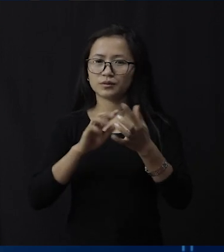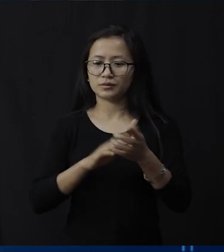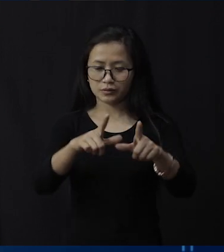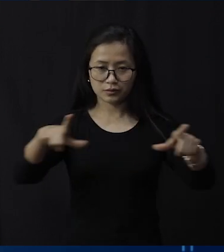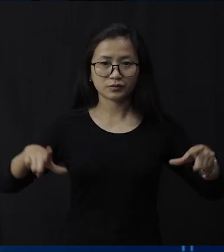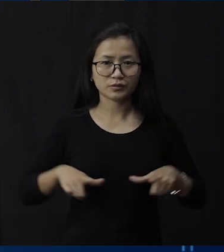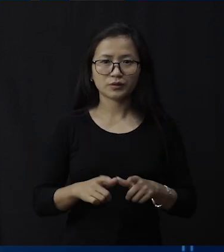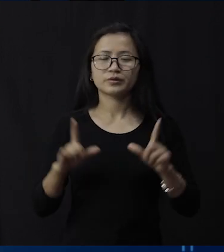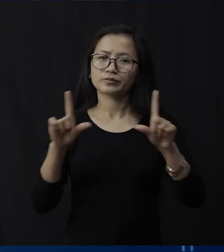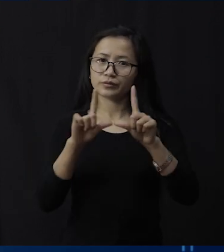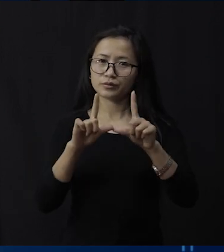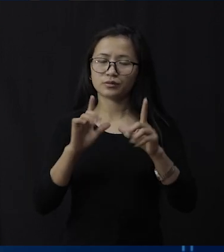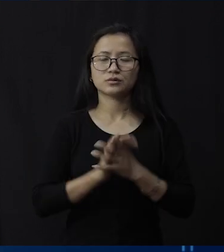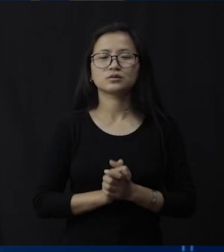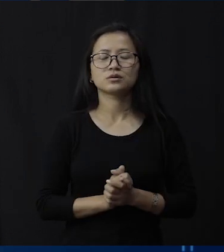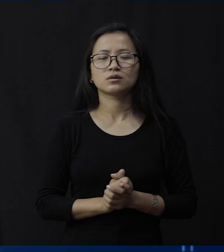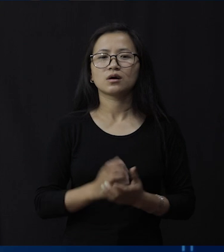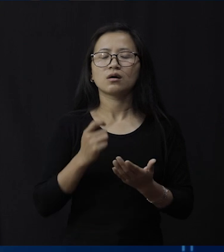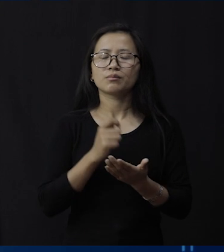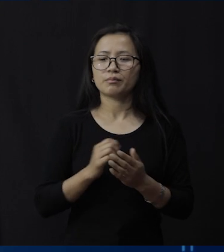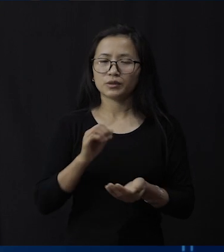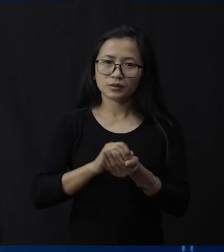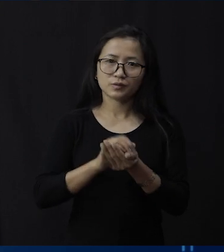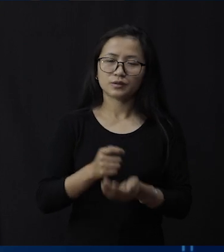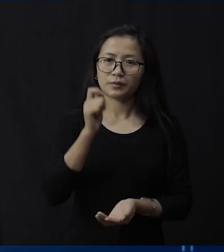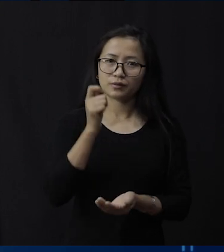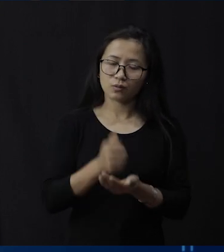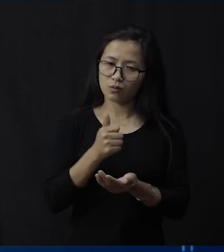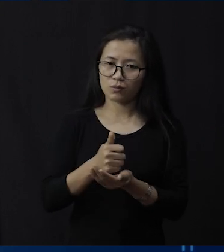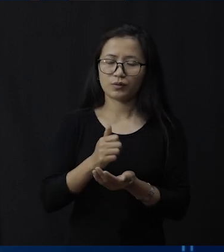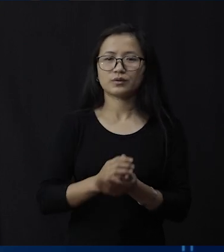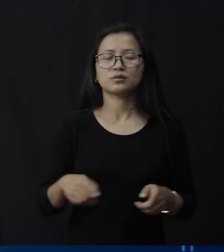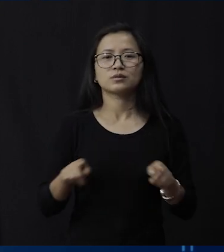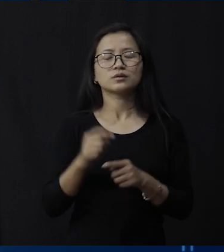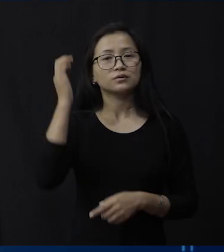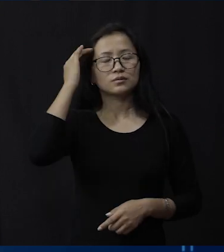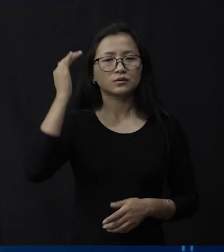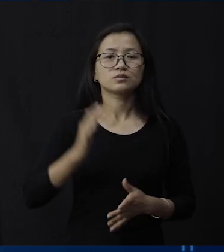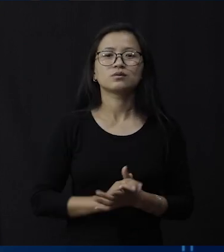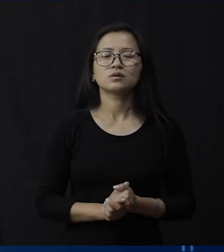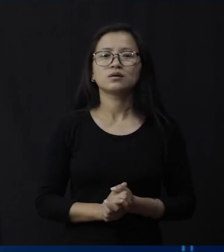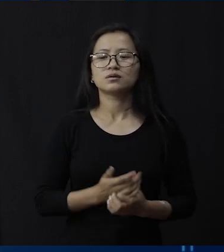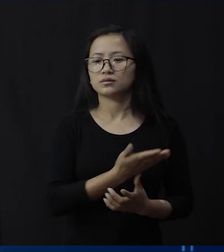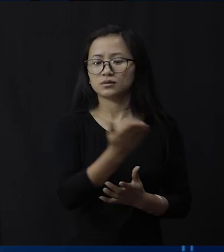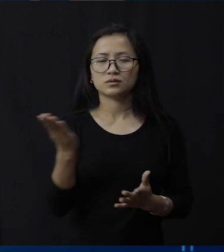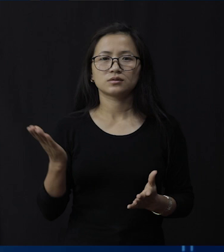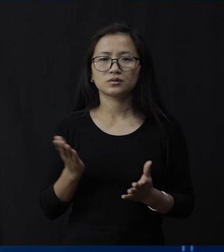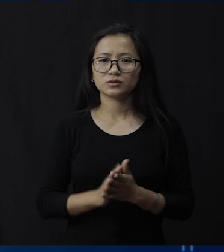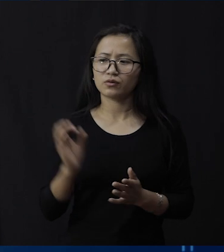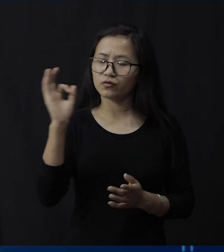the land records, maintaining law and order. And not only the DC, but he also came to know that there are